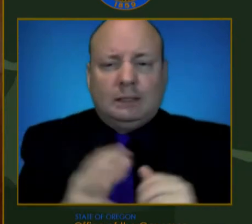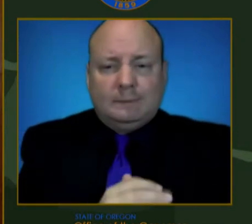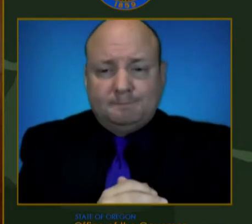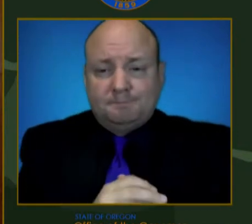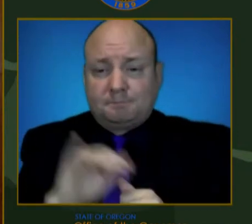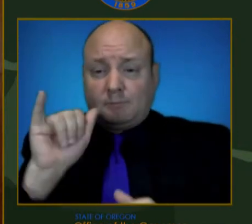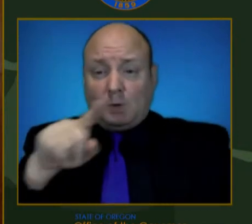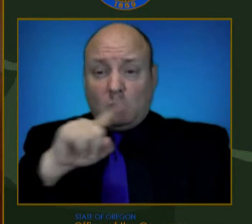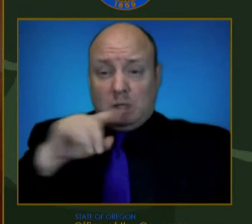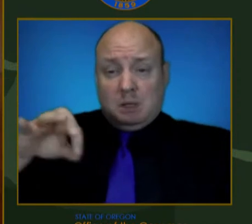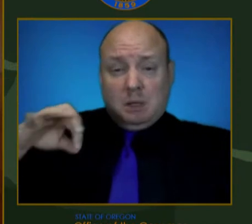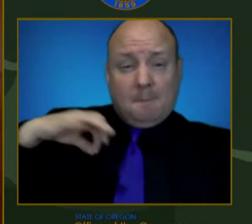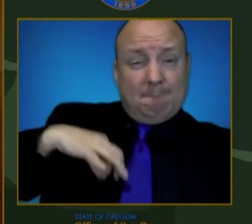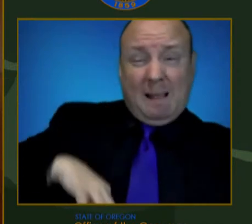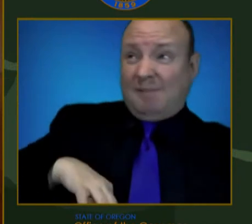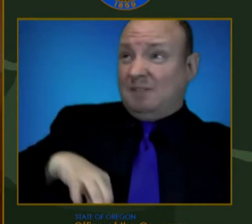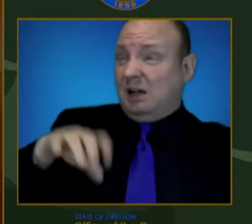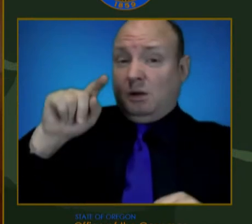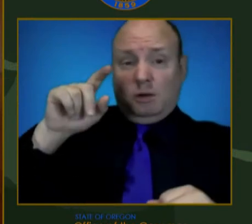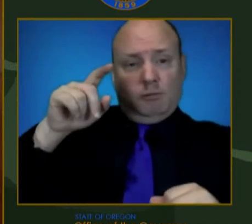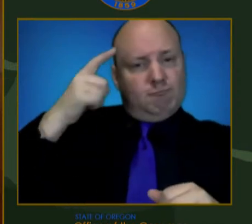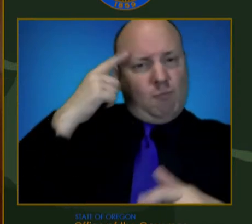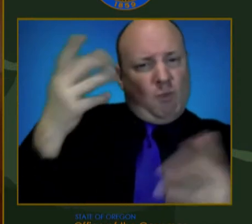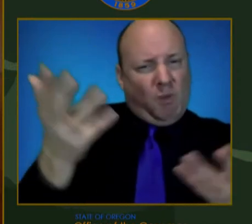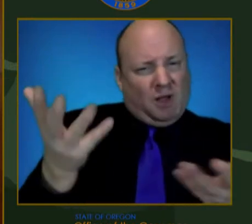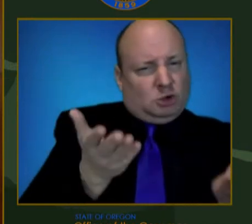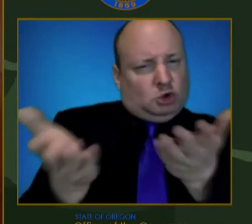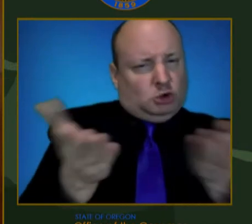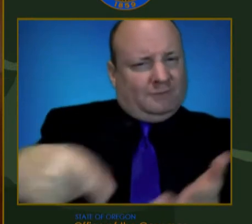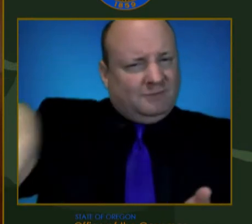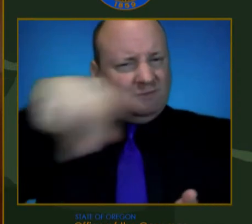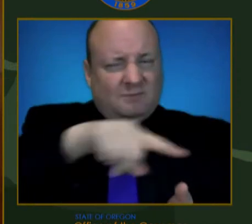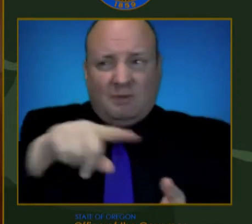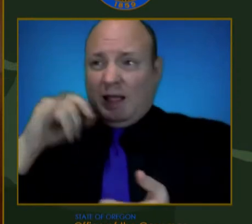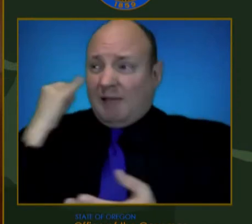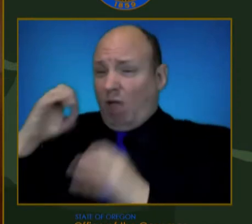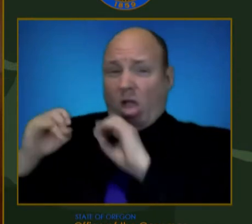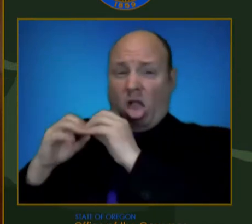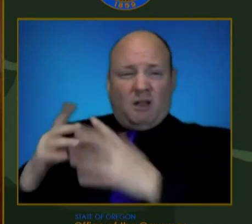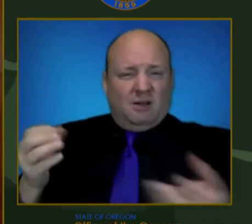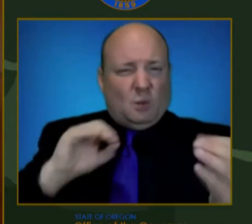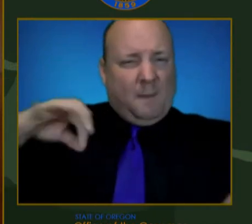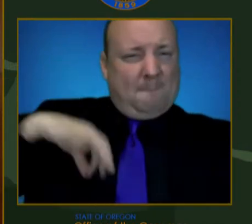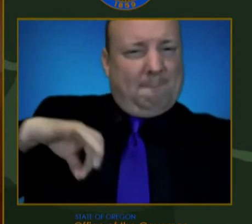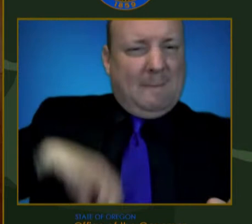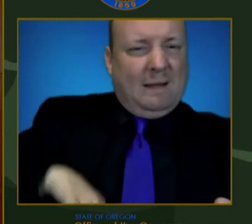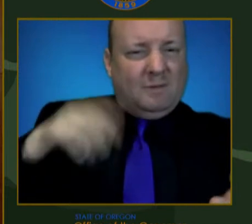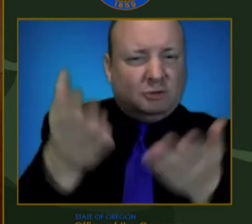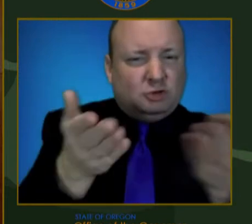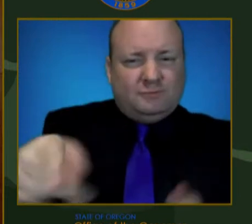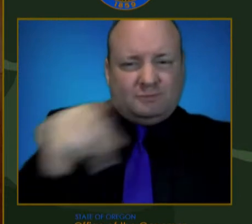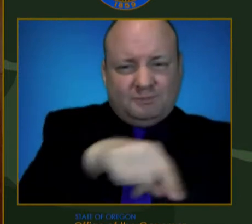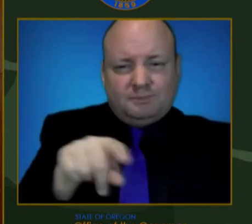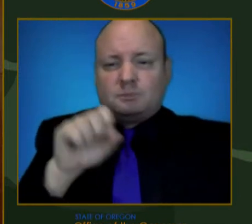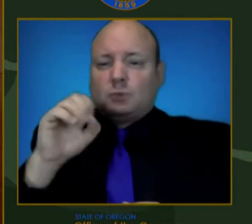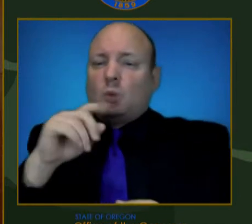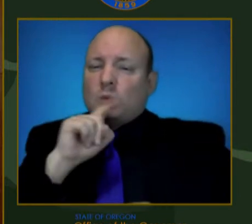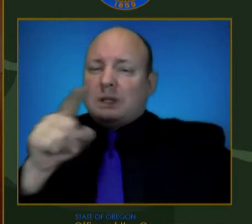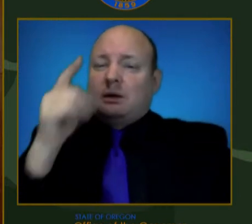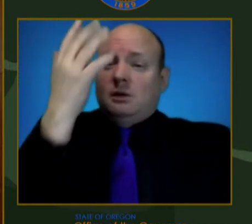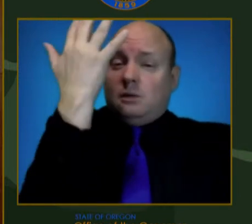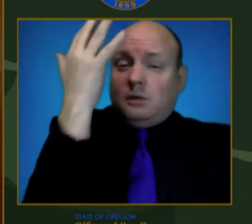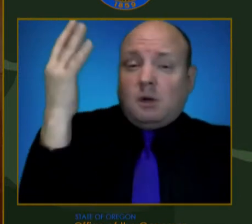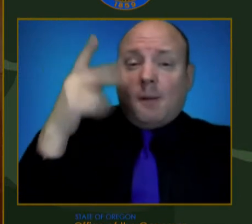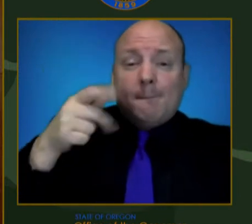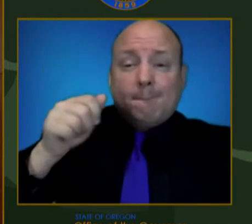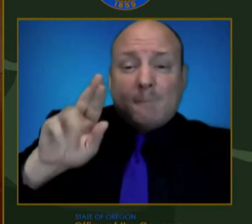anyone." The result? A historic agreement to update the Forest Practices Act